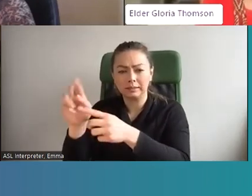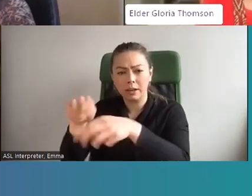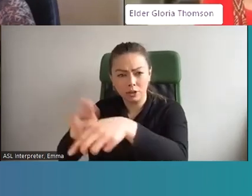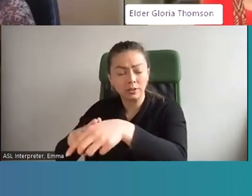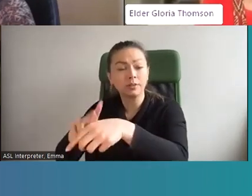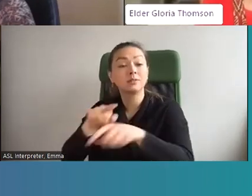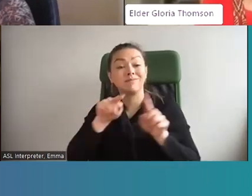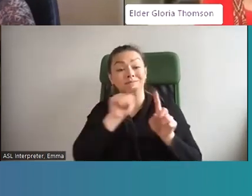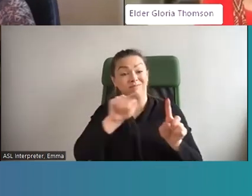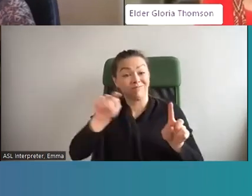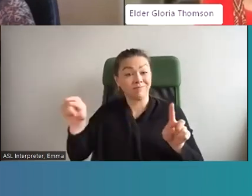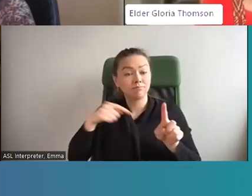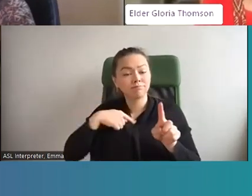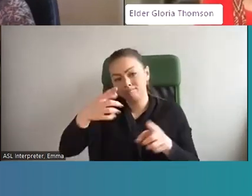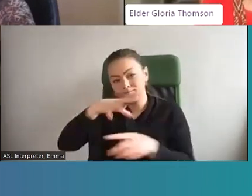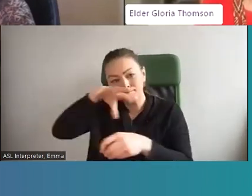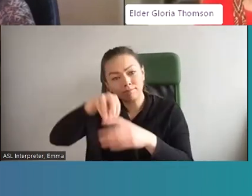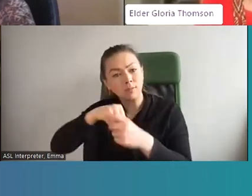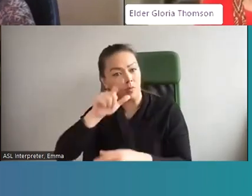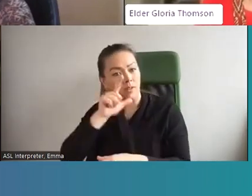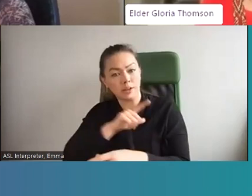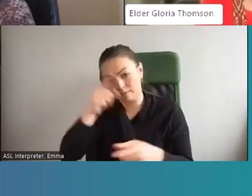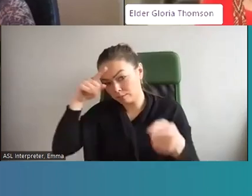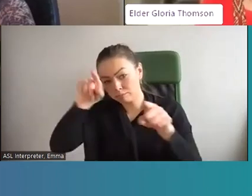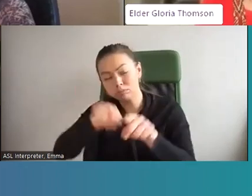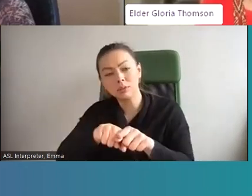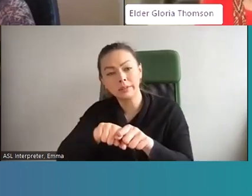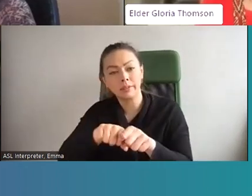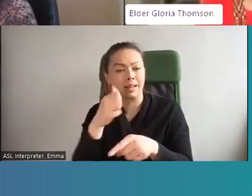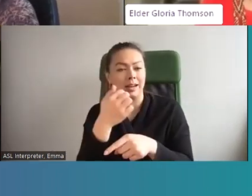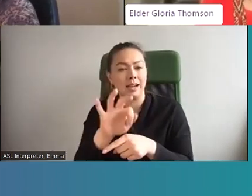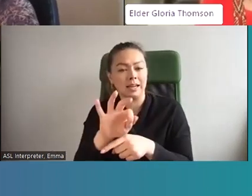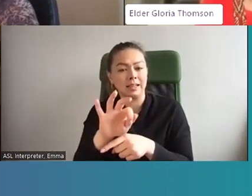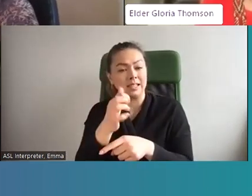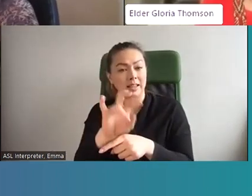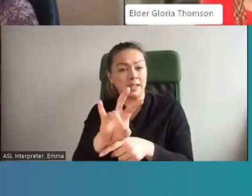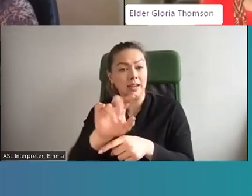of 1796 and the Dish of One Spoon Covenant Wampum.